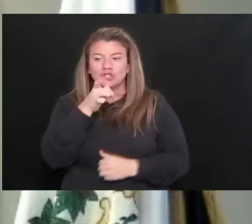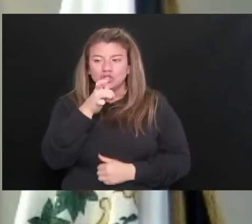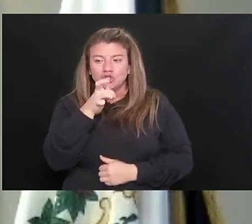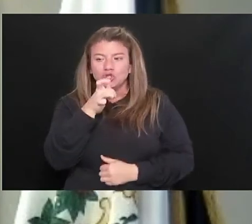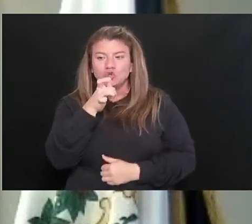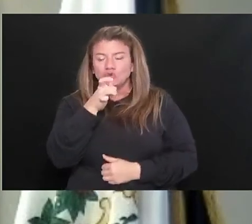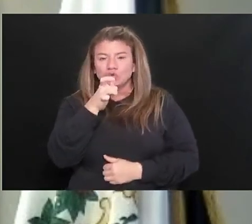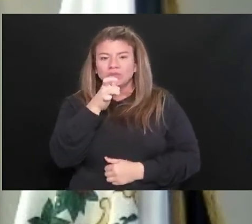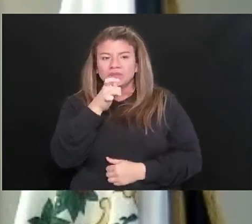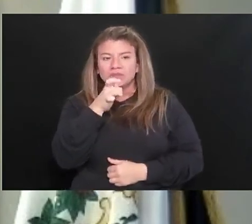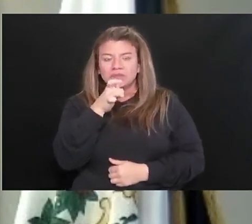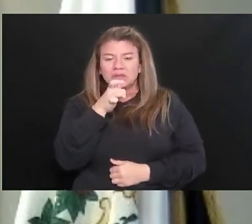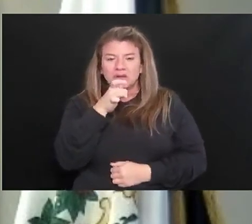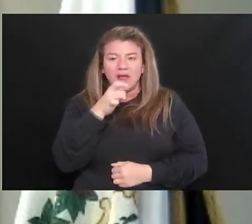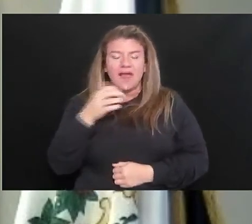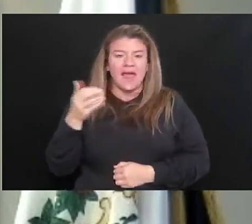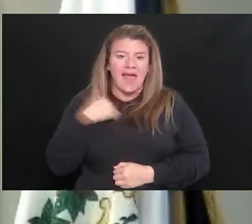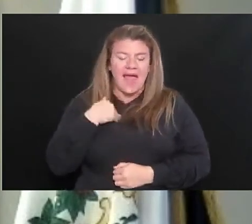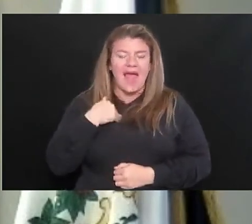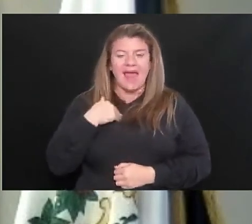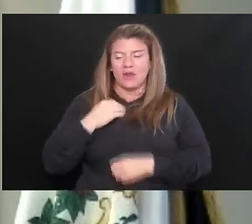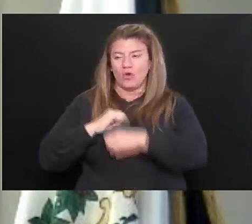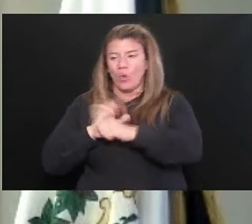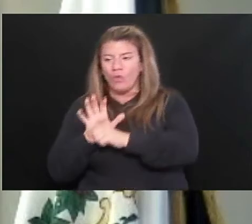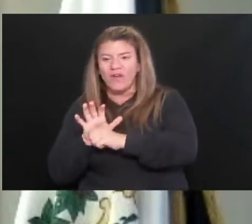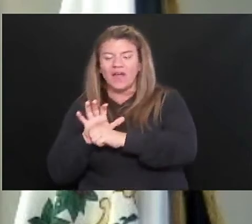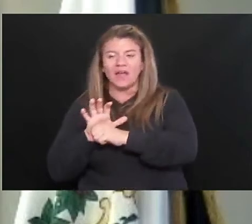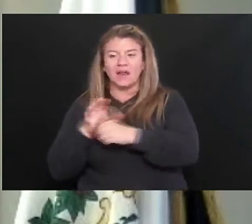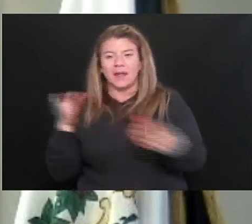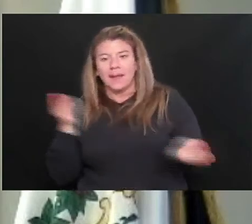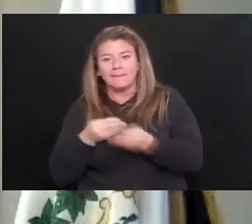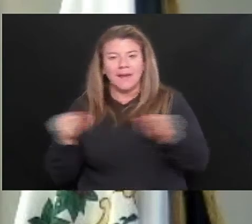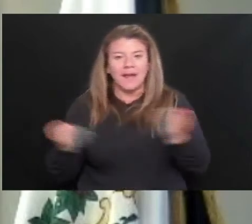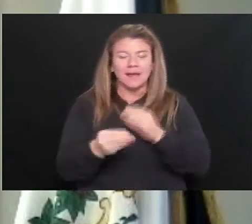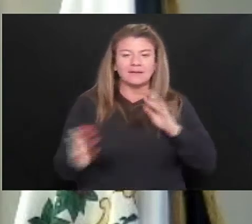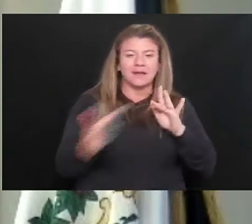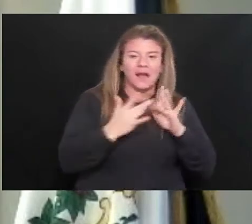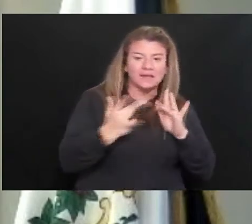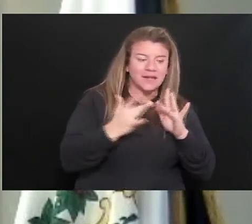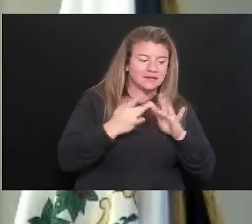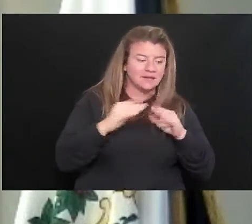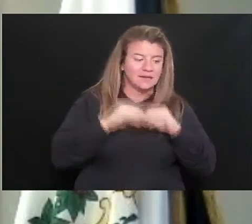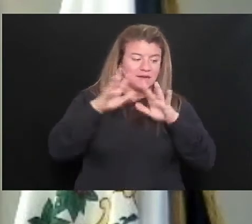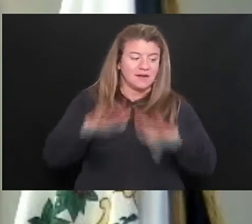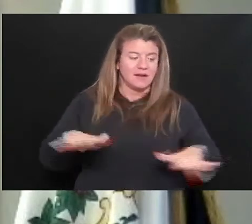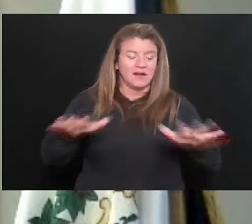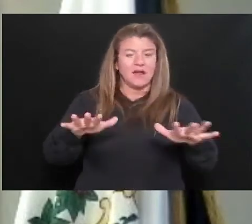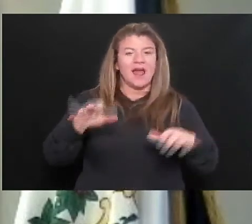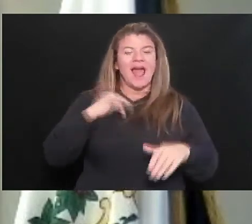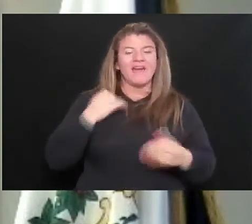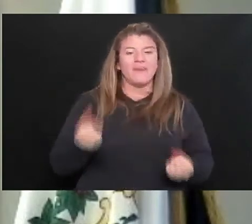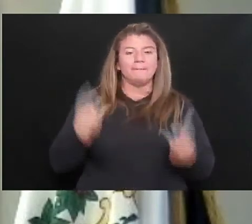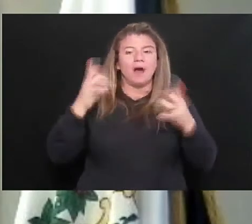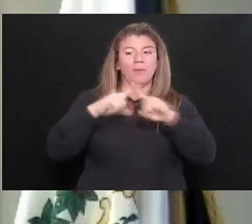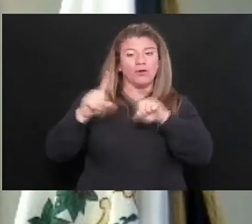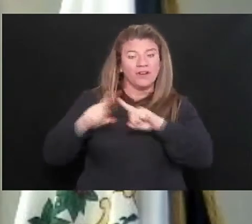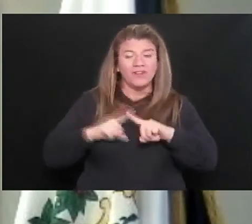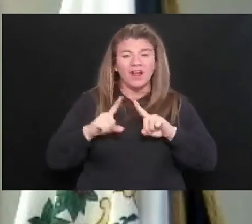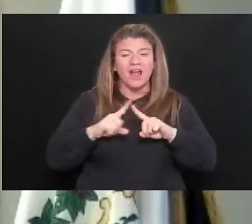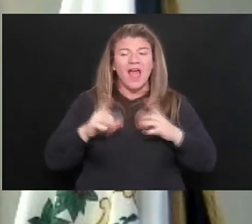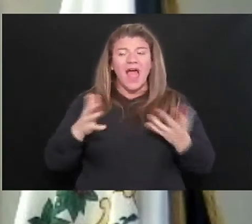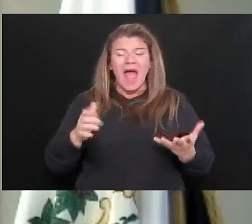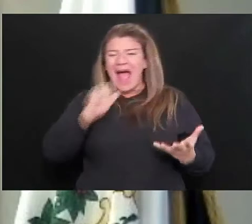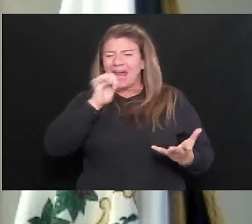developed multiple cases of COVID through contact and through spread within the family. So I'm not exactly sure what you're